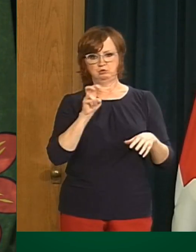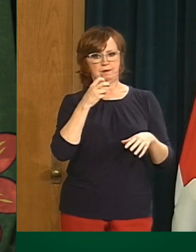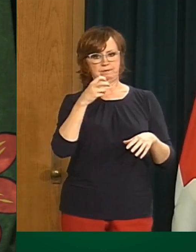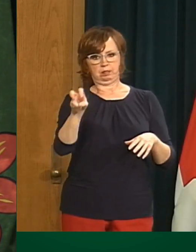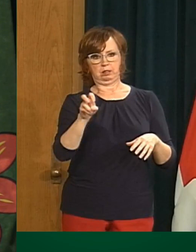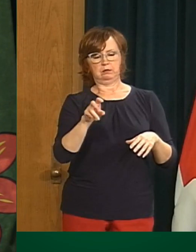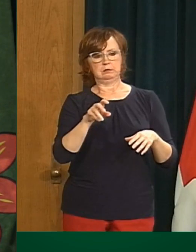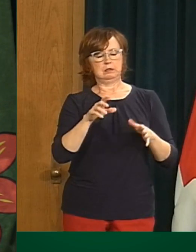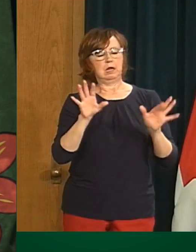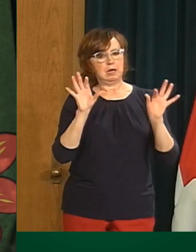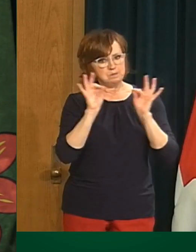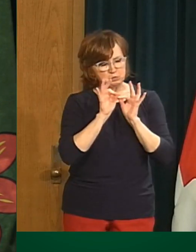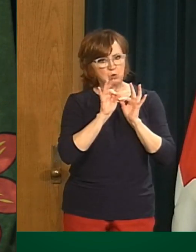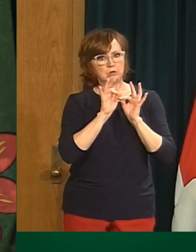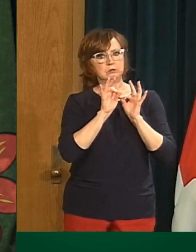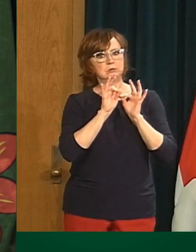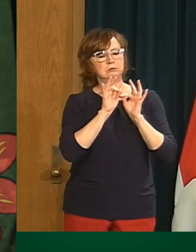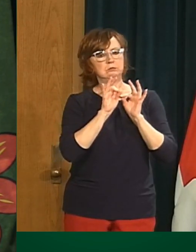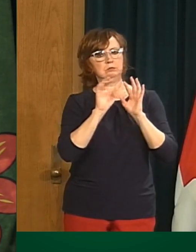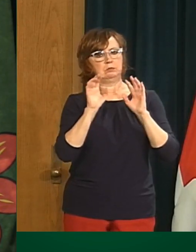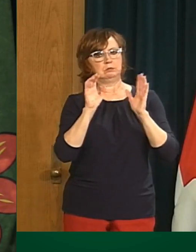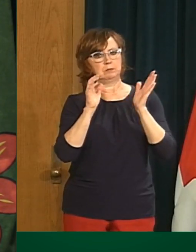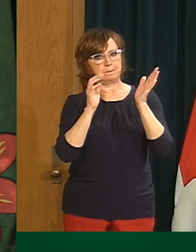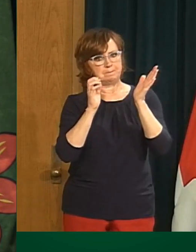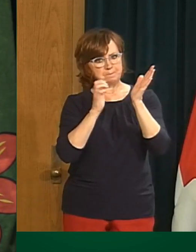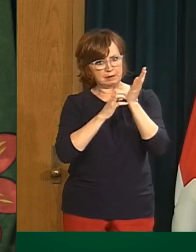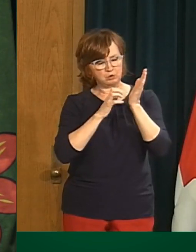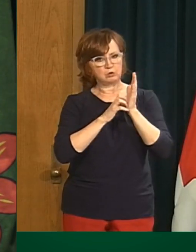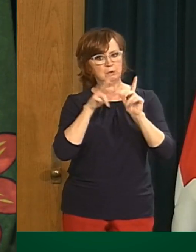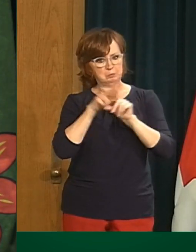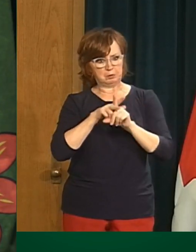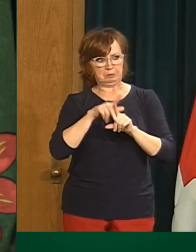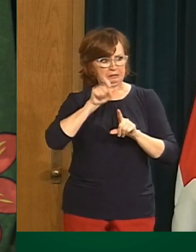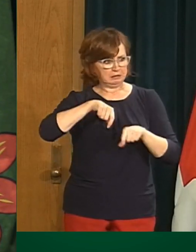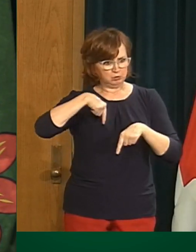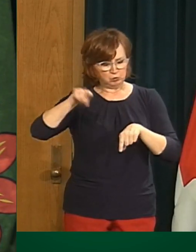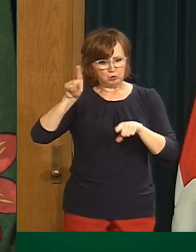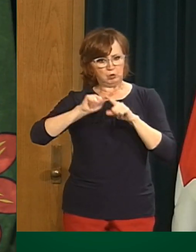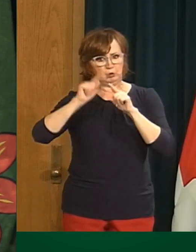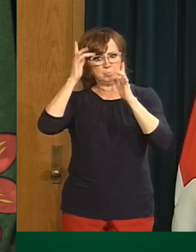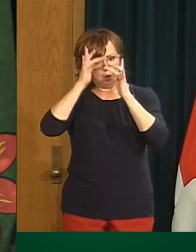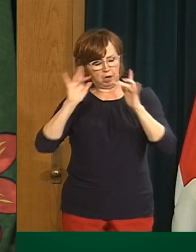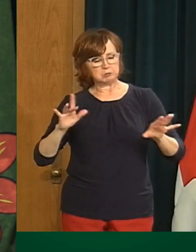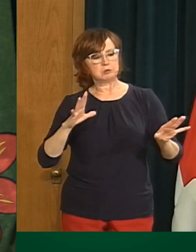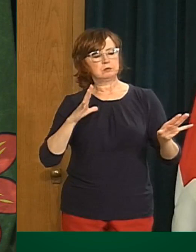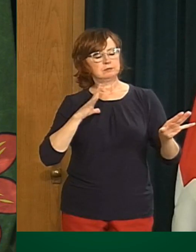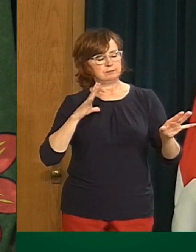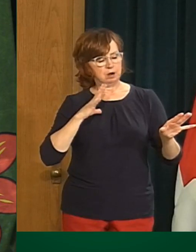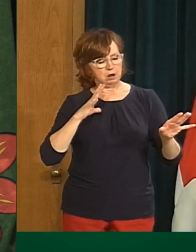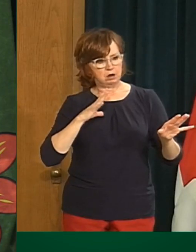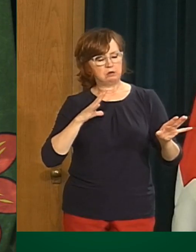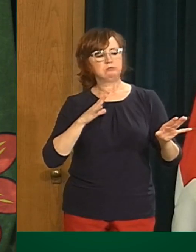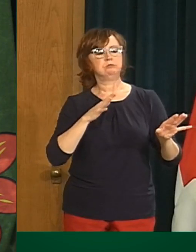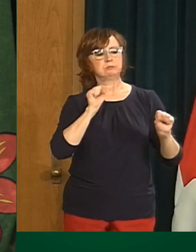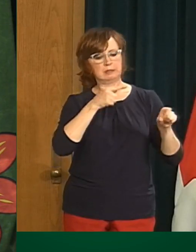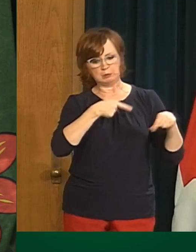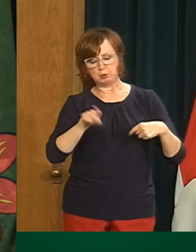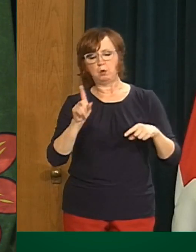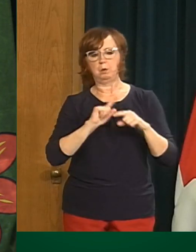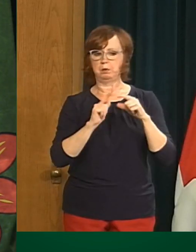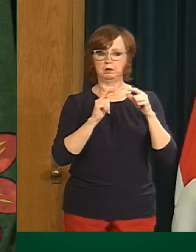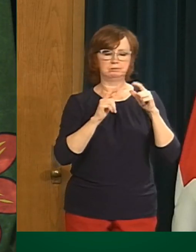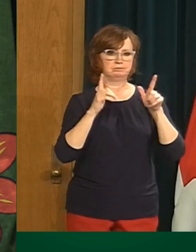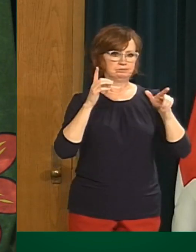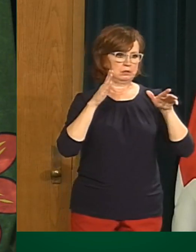but also recommending against travel between the communities. More may come later with working with our northern leaders, but